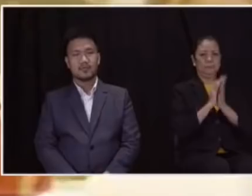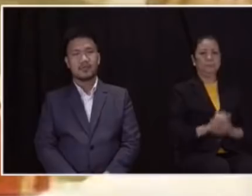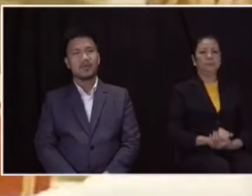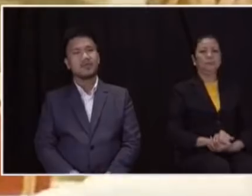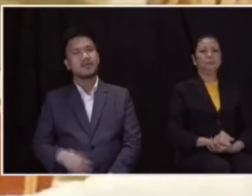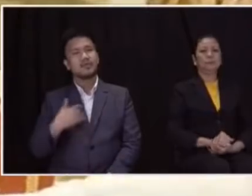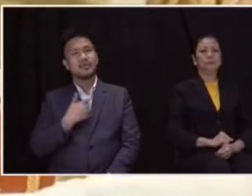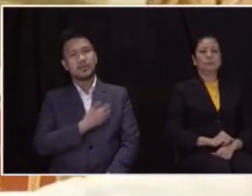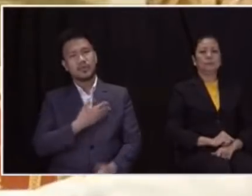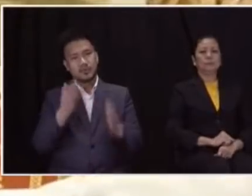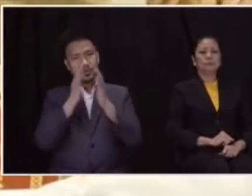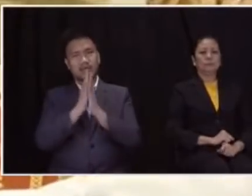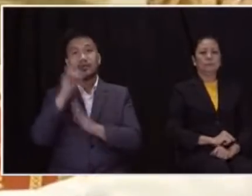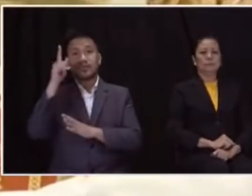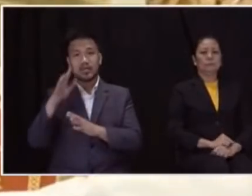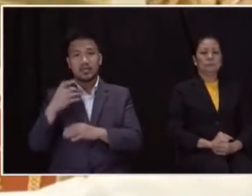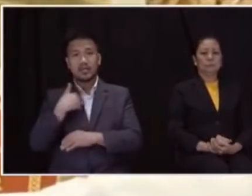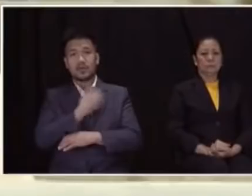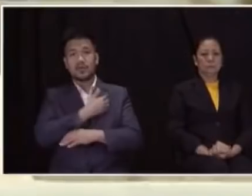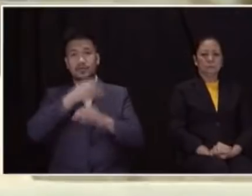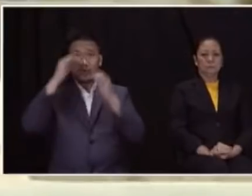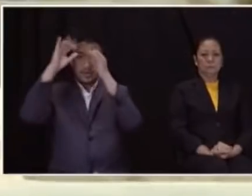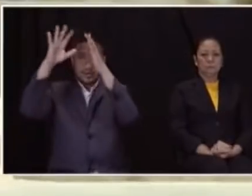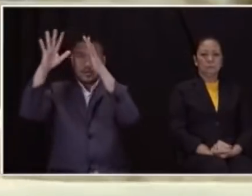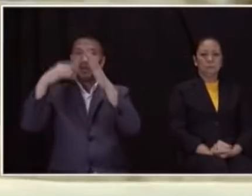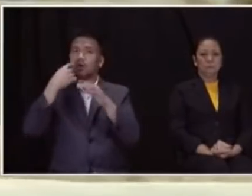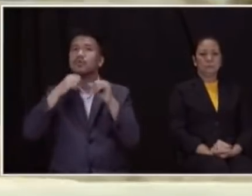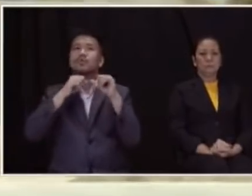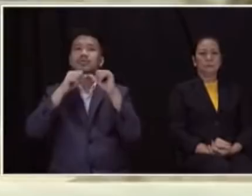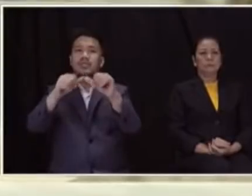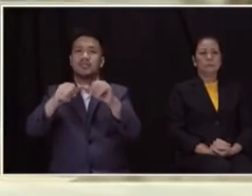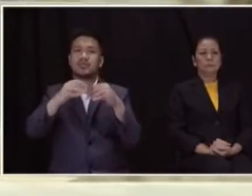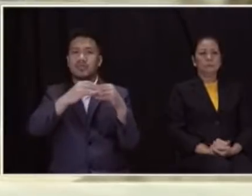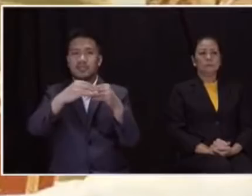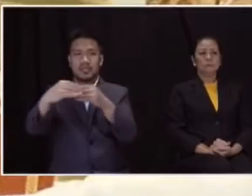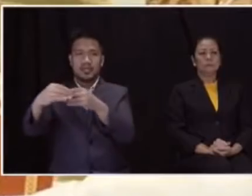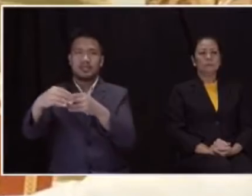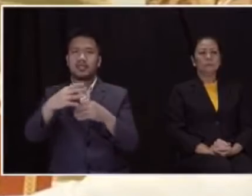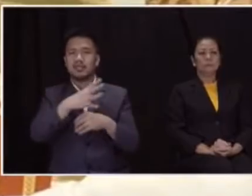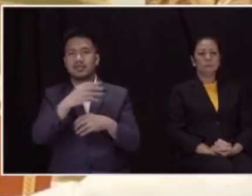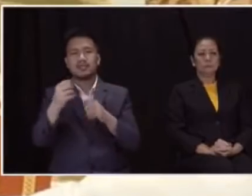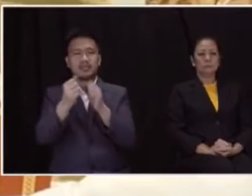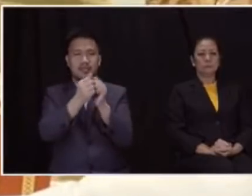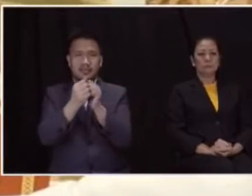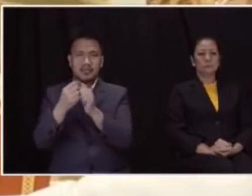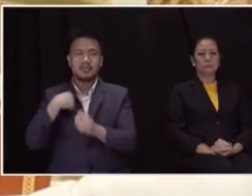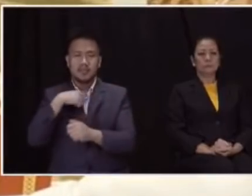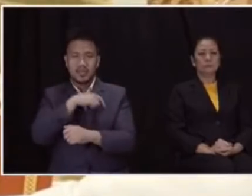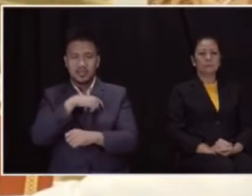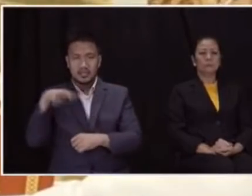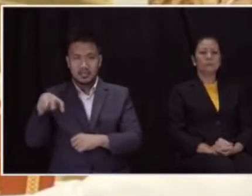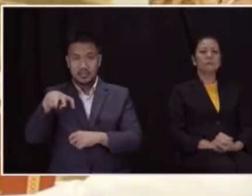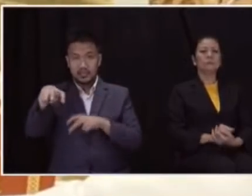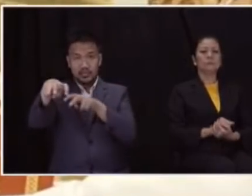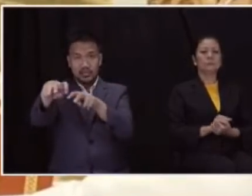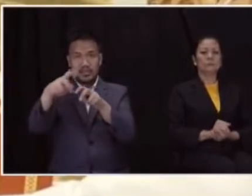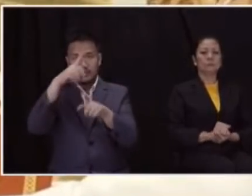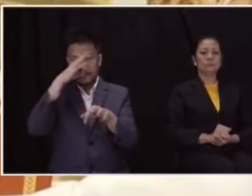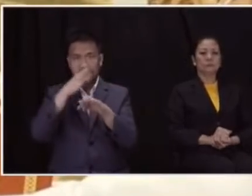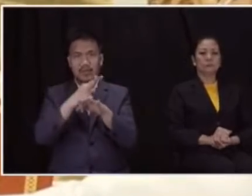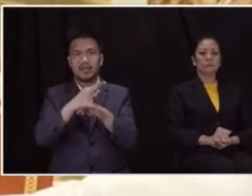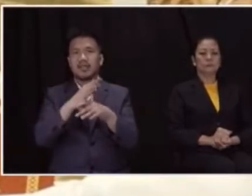Let us pray to God our Father, who has continually guided and accompanied us in our journey of faith all